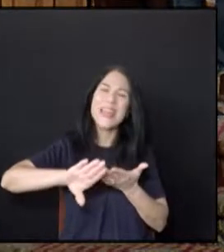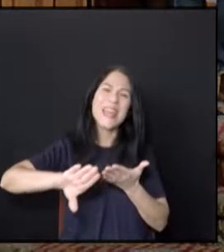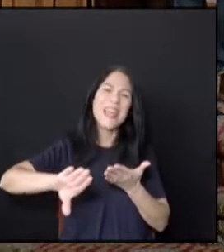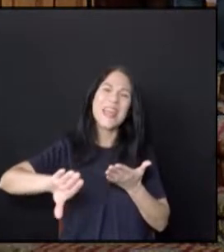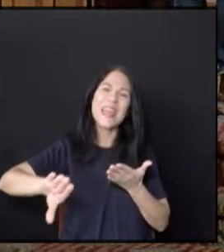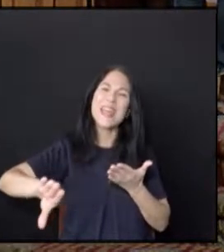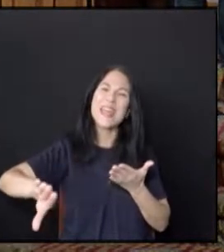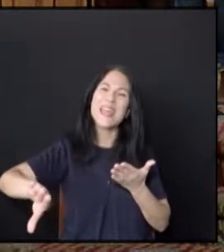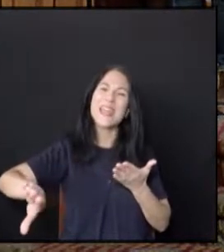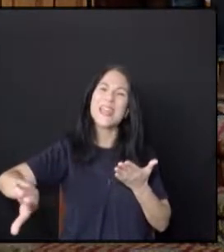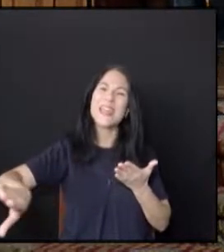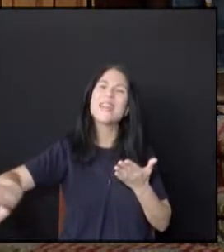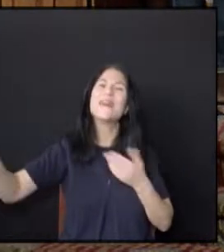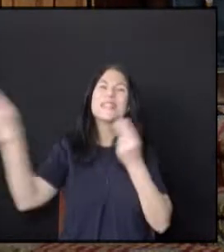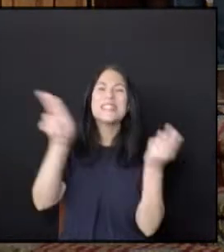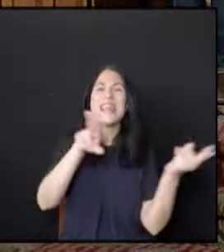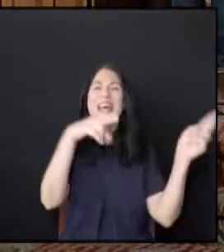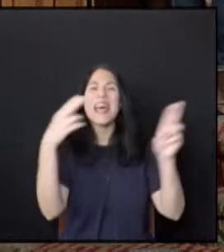away.